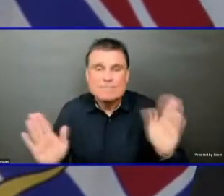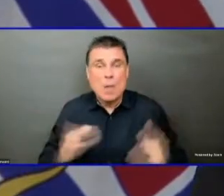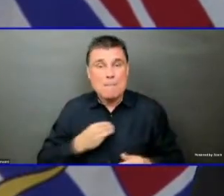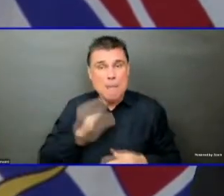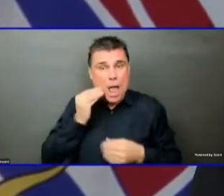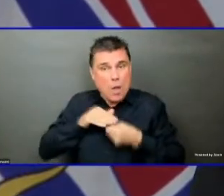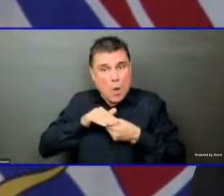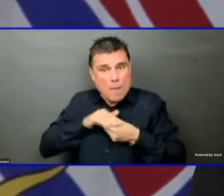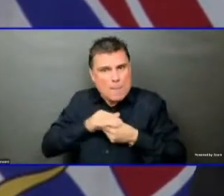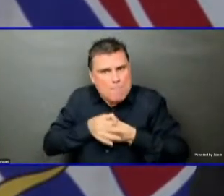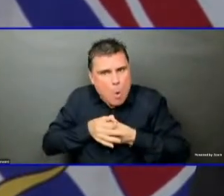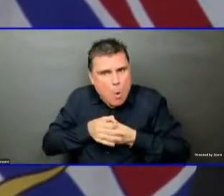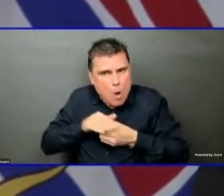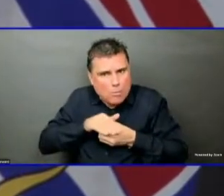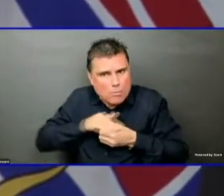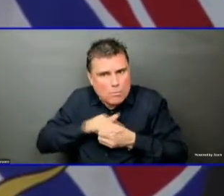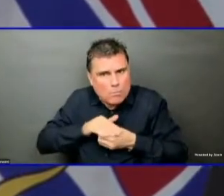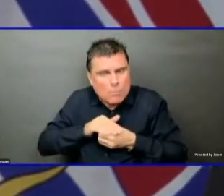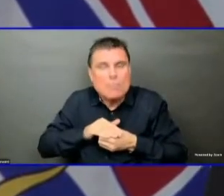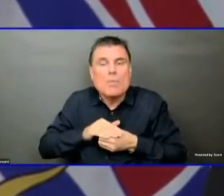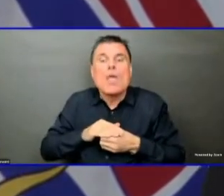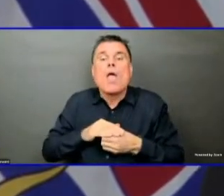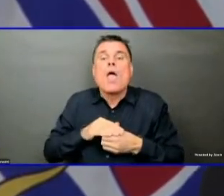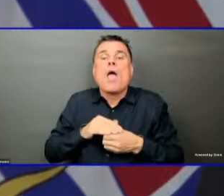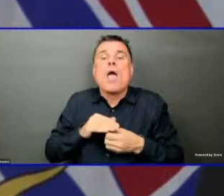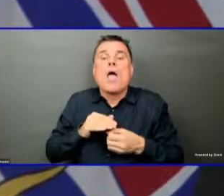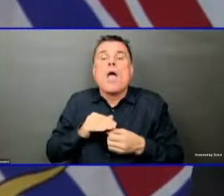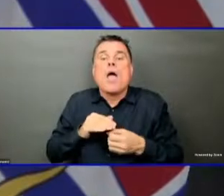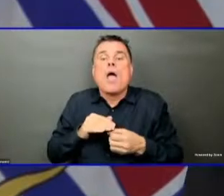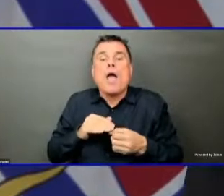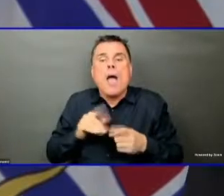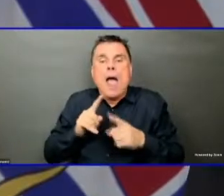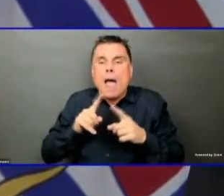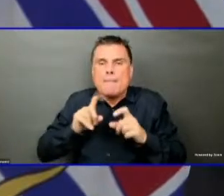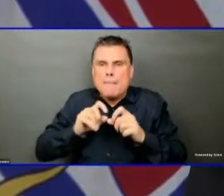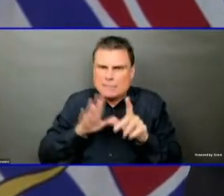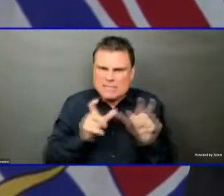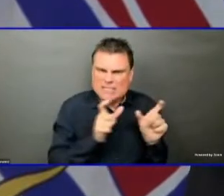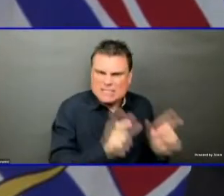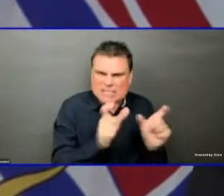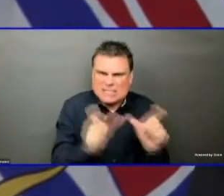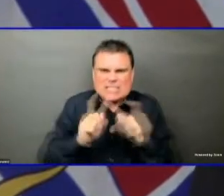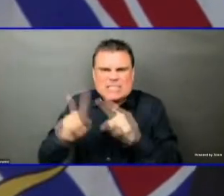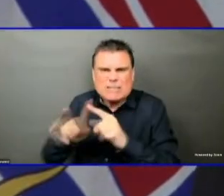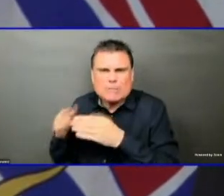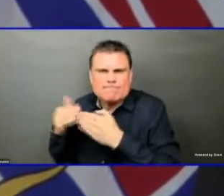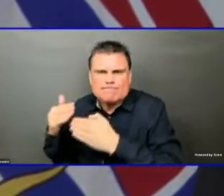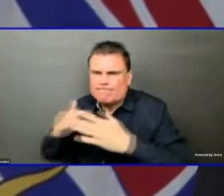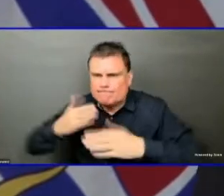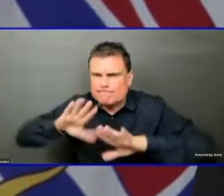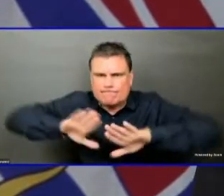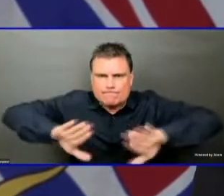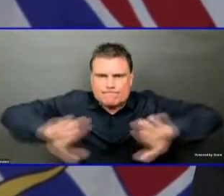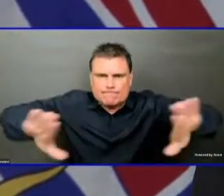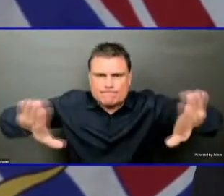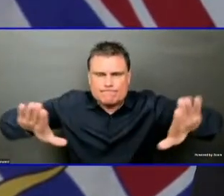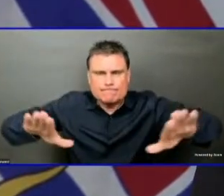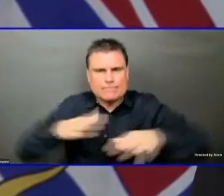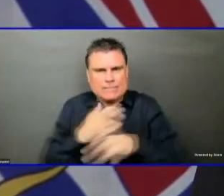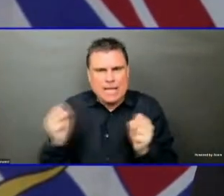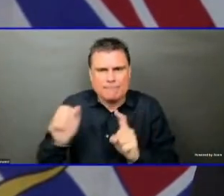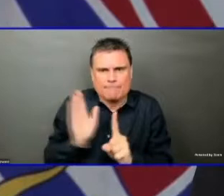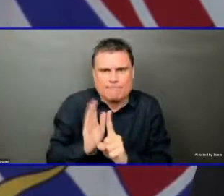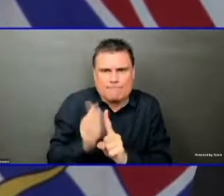But we need to protect the progress we have made since the start of this year and not squander our